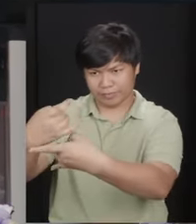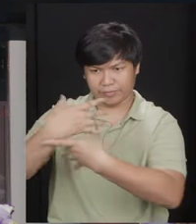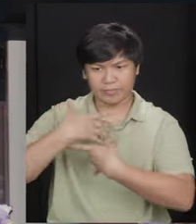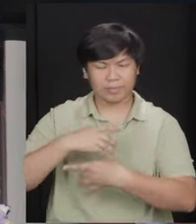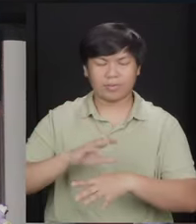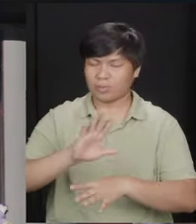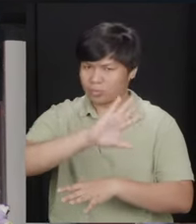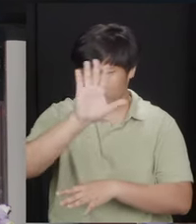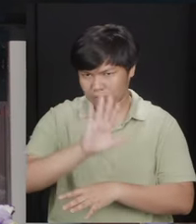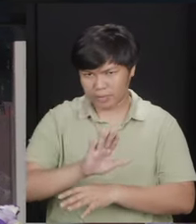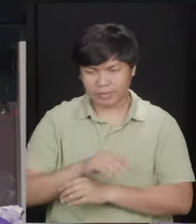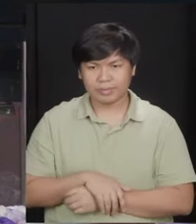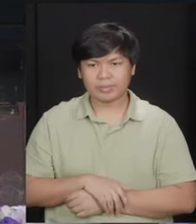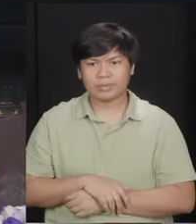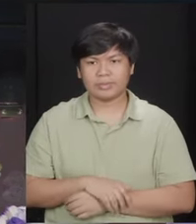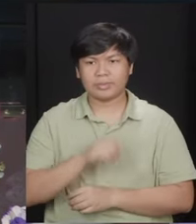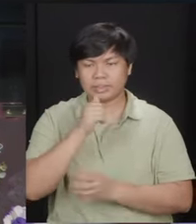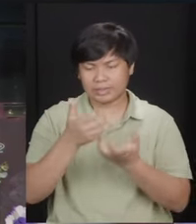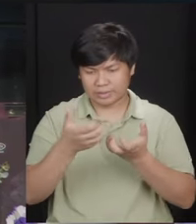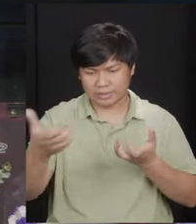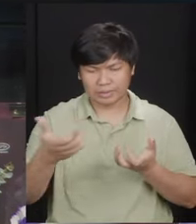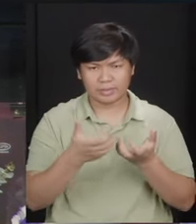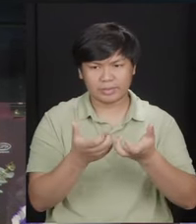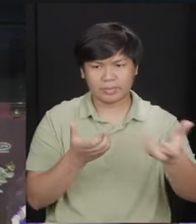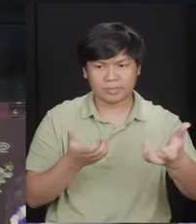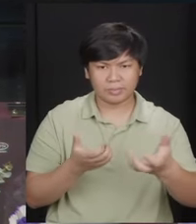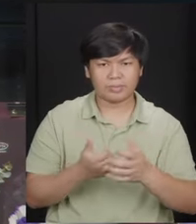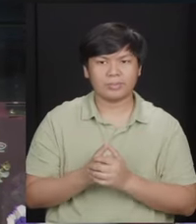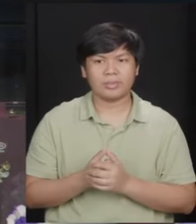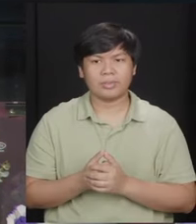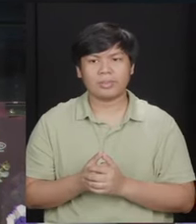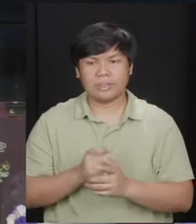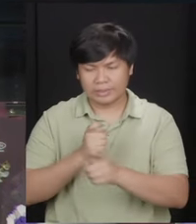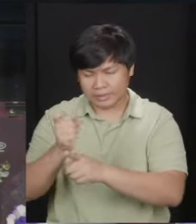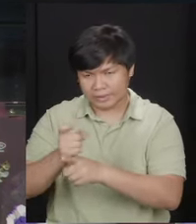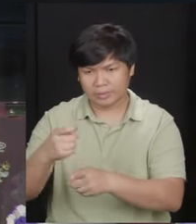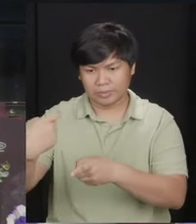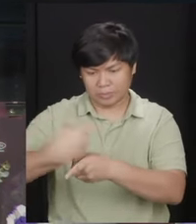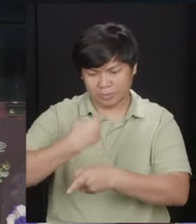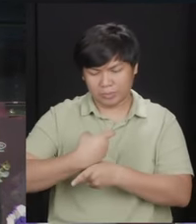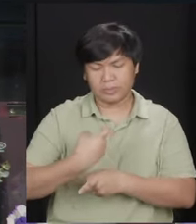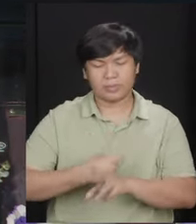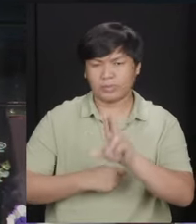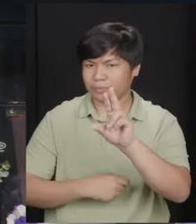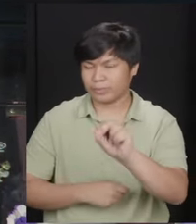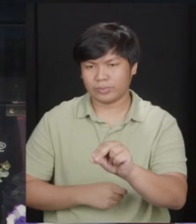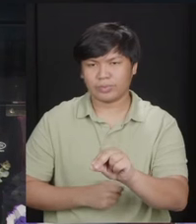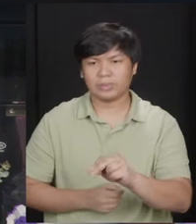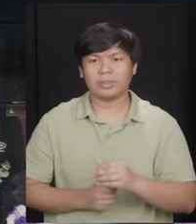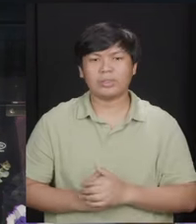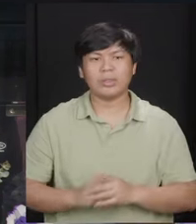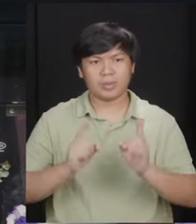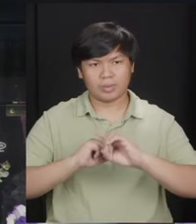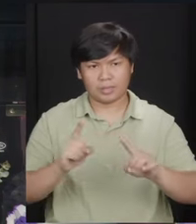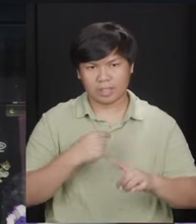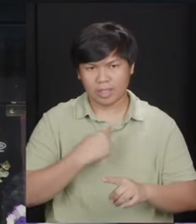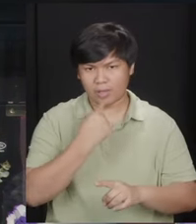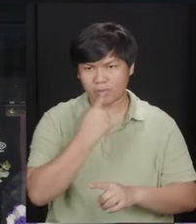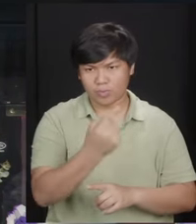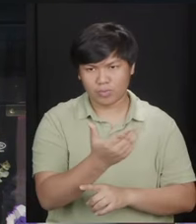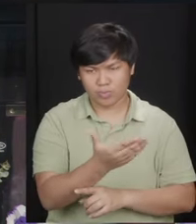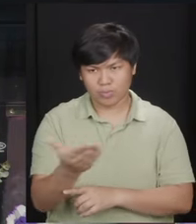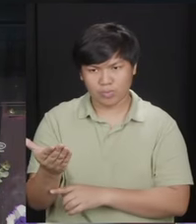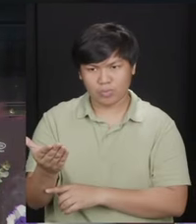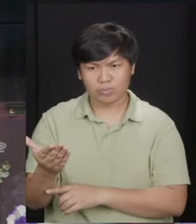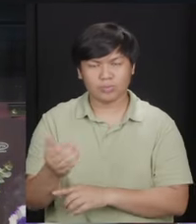exclude them because they exclude you. You don't have to revile them and spurn them because that's what they do to you." So He said, "But I say to you," and then